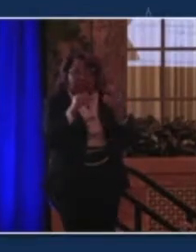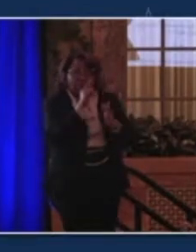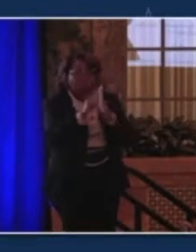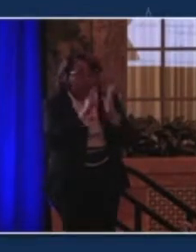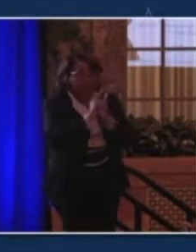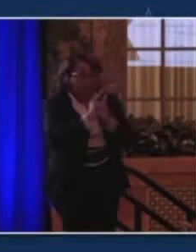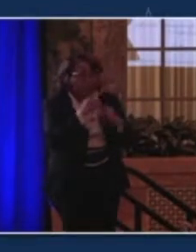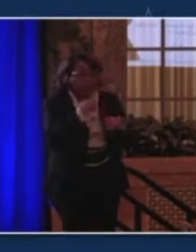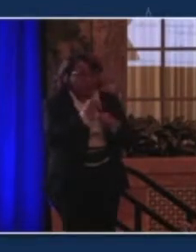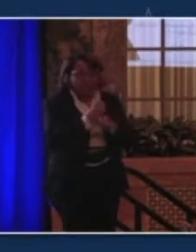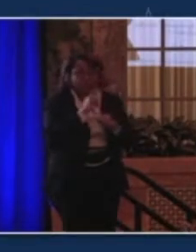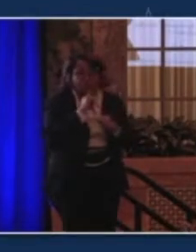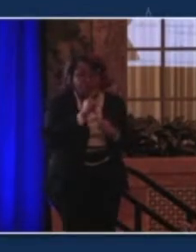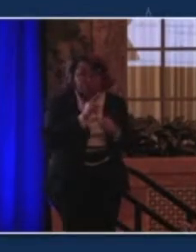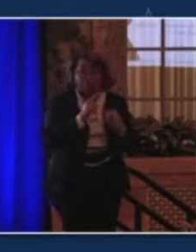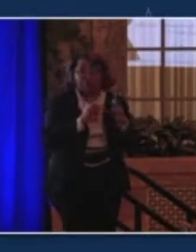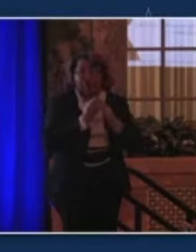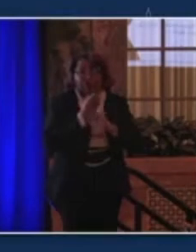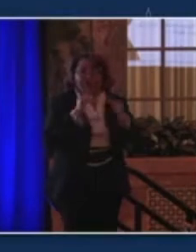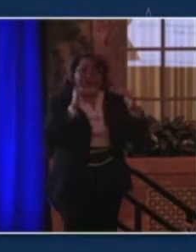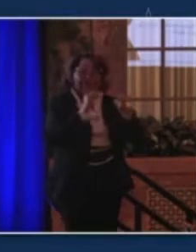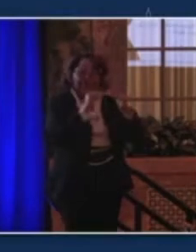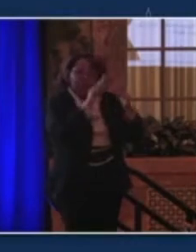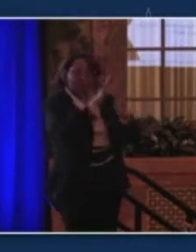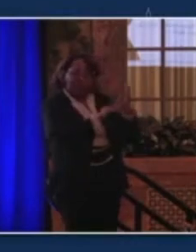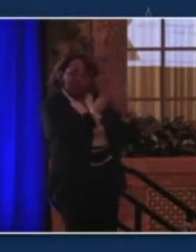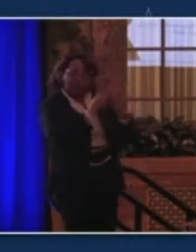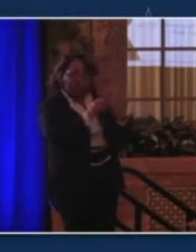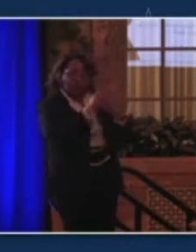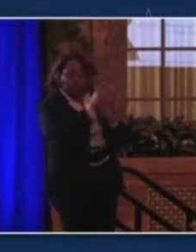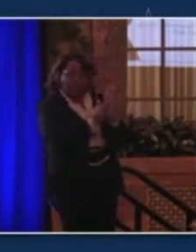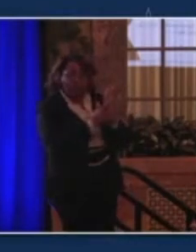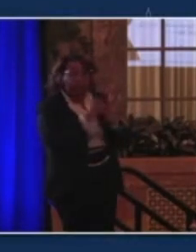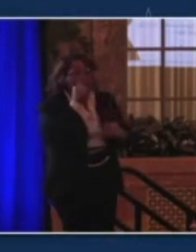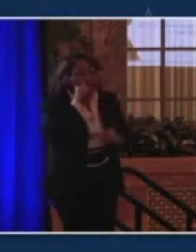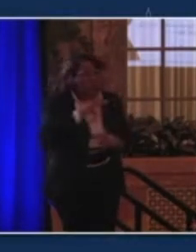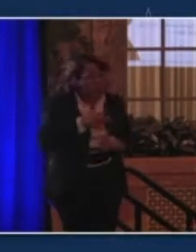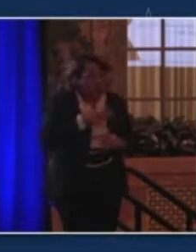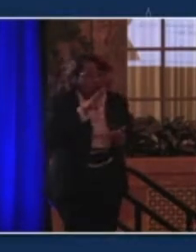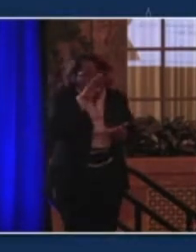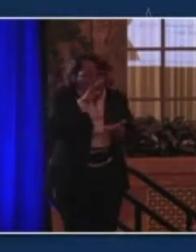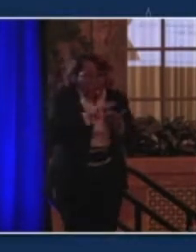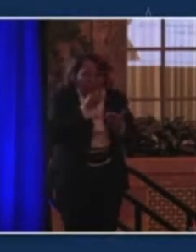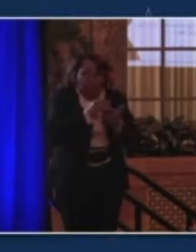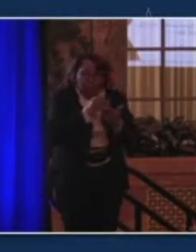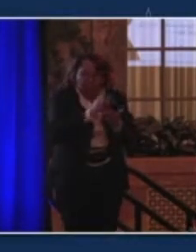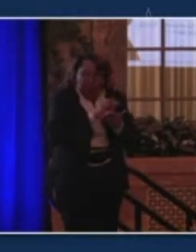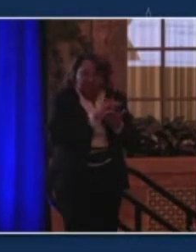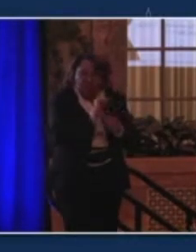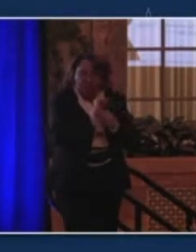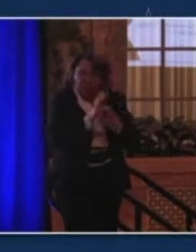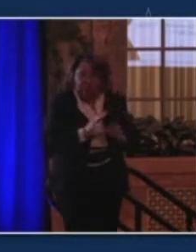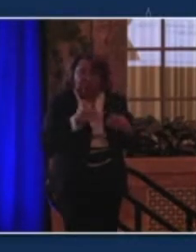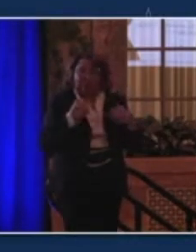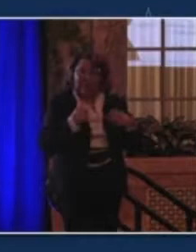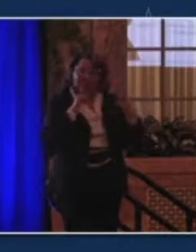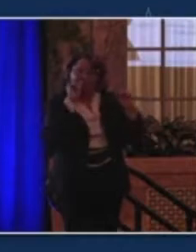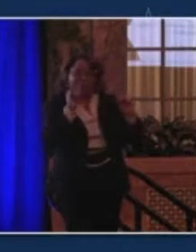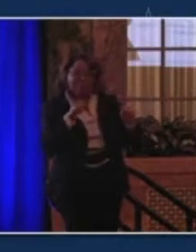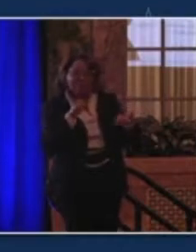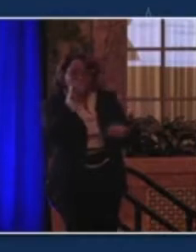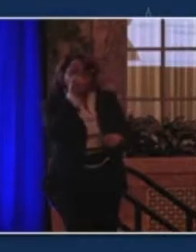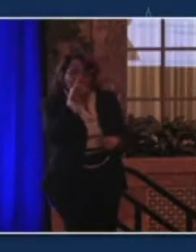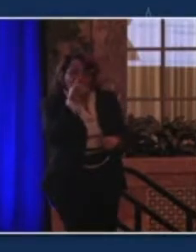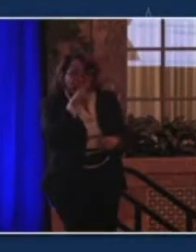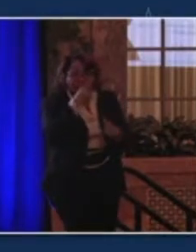sure through the fair scheduling ordinance that women and low-income workers had the ability to understand what